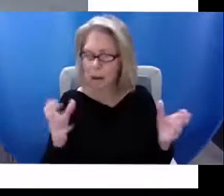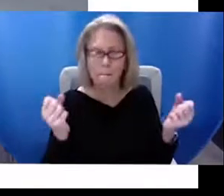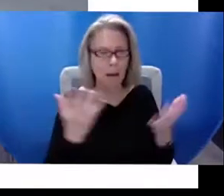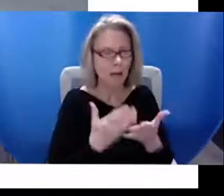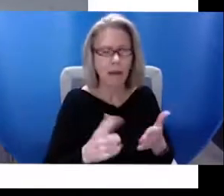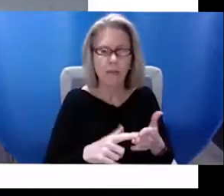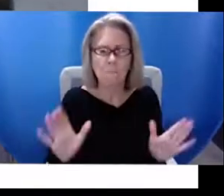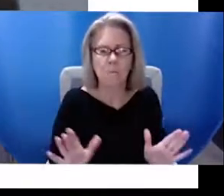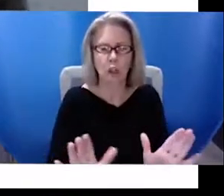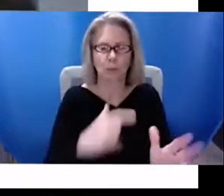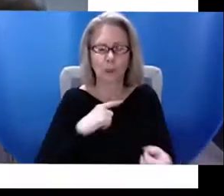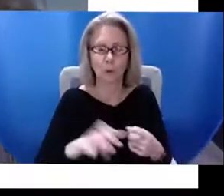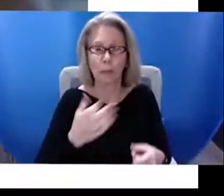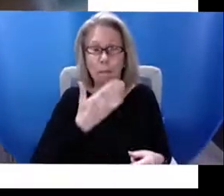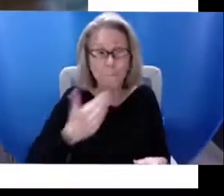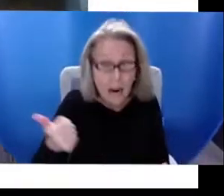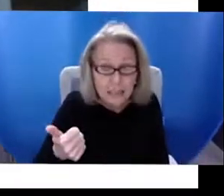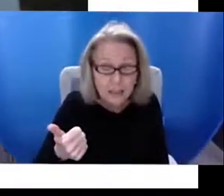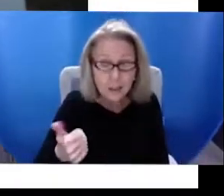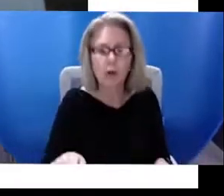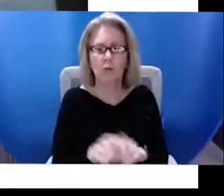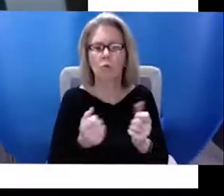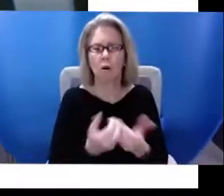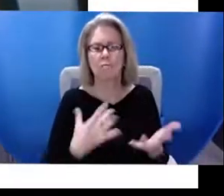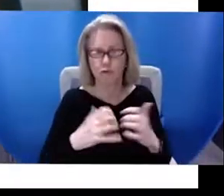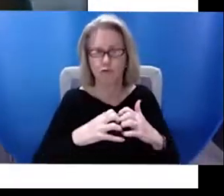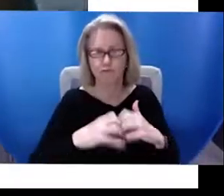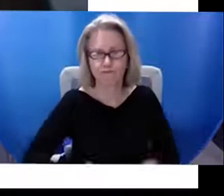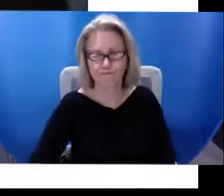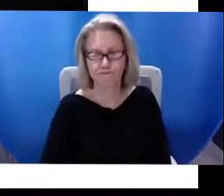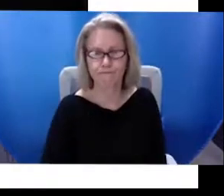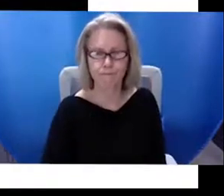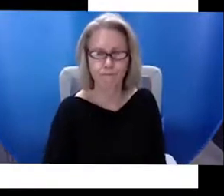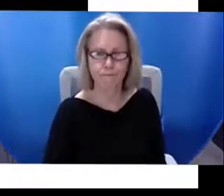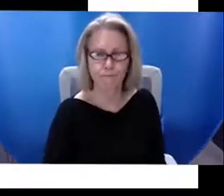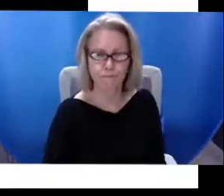my life, so which pushes me to be the best, which can also cause me to crash down and break.